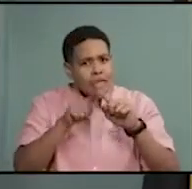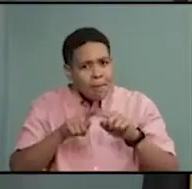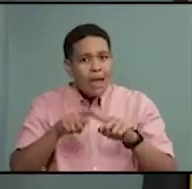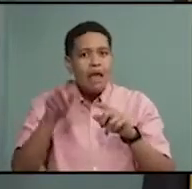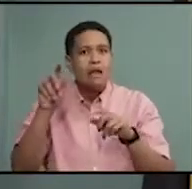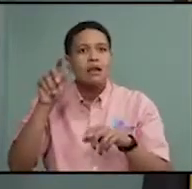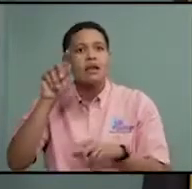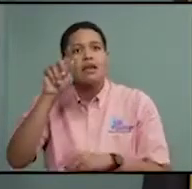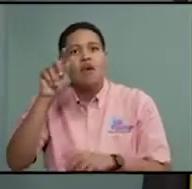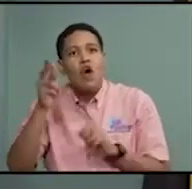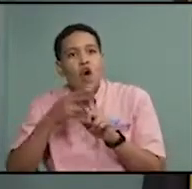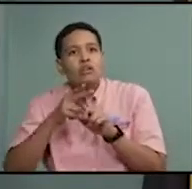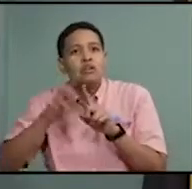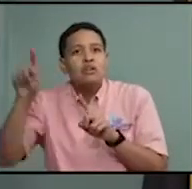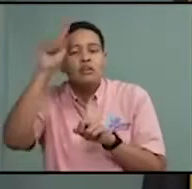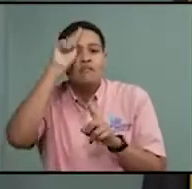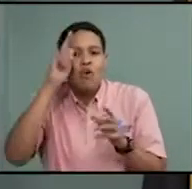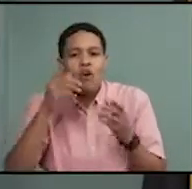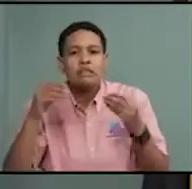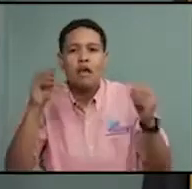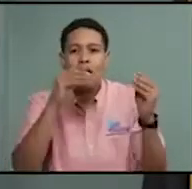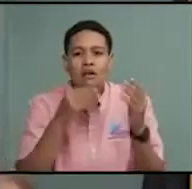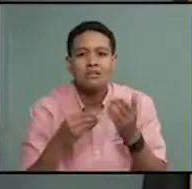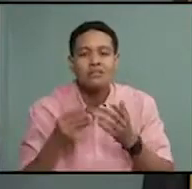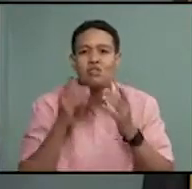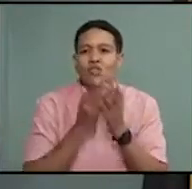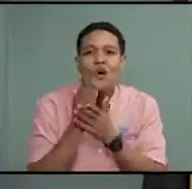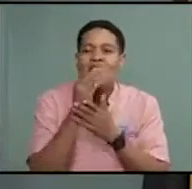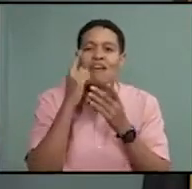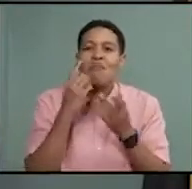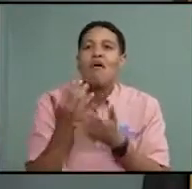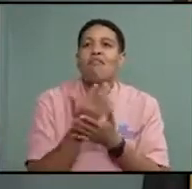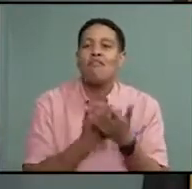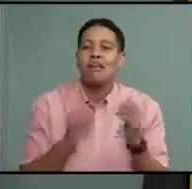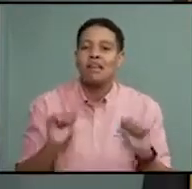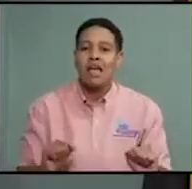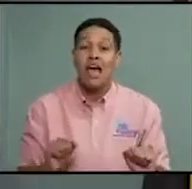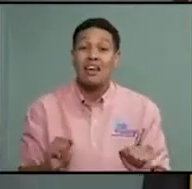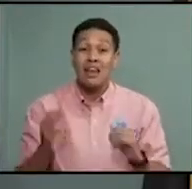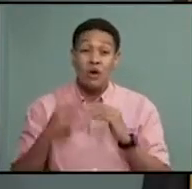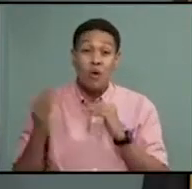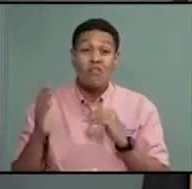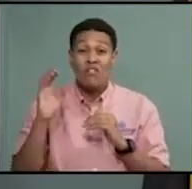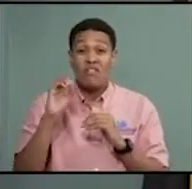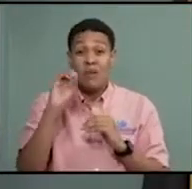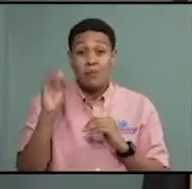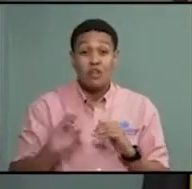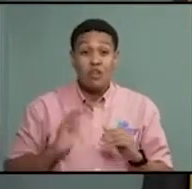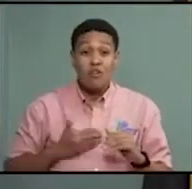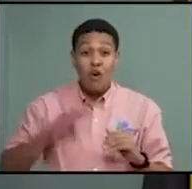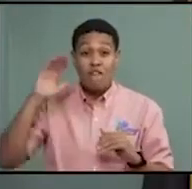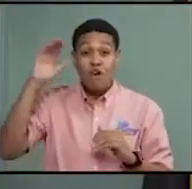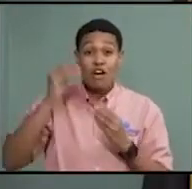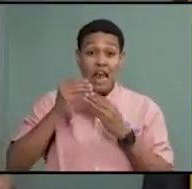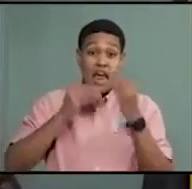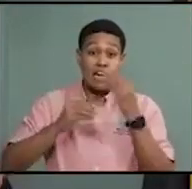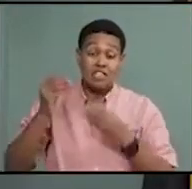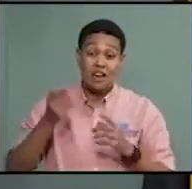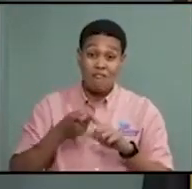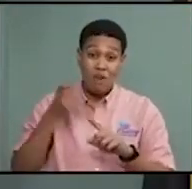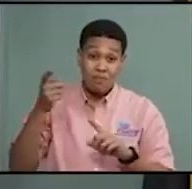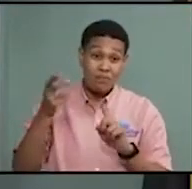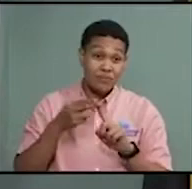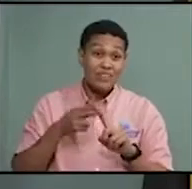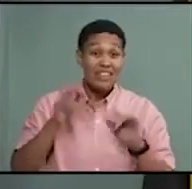industry for their survival, that bring in over 50% of our foreign exchange. The same people